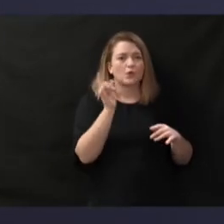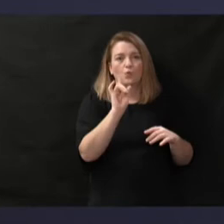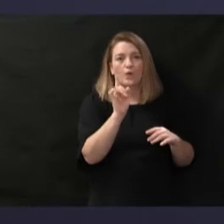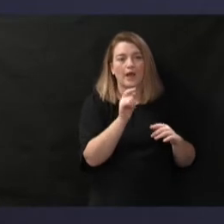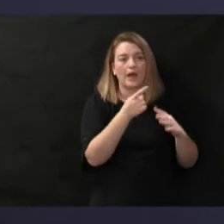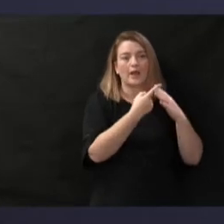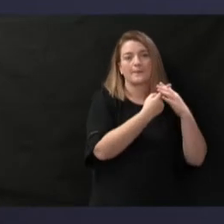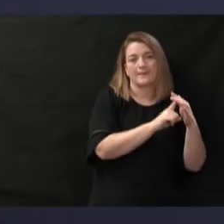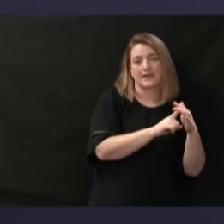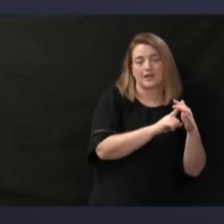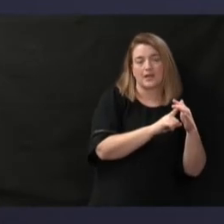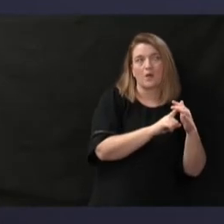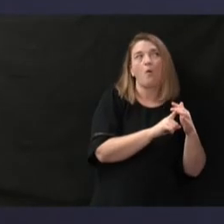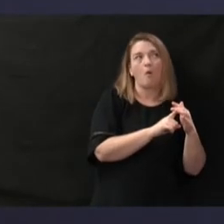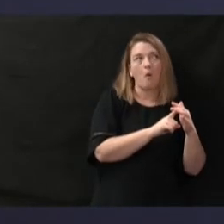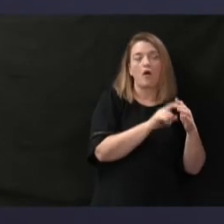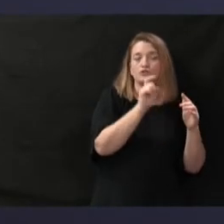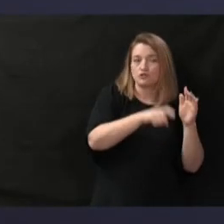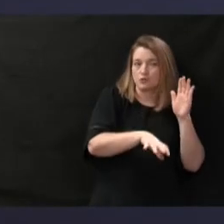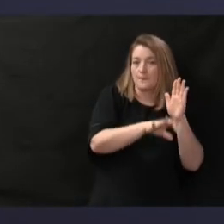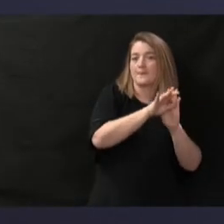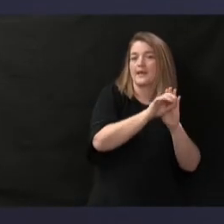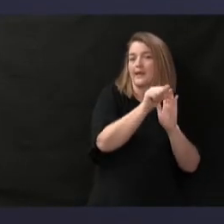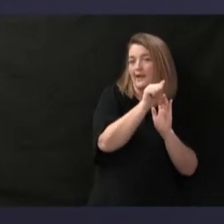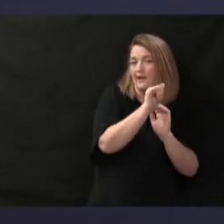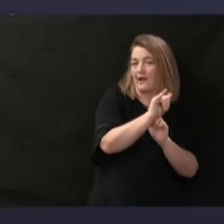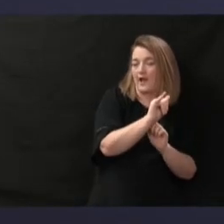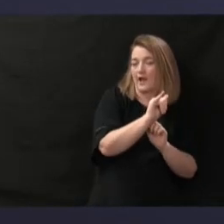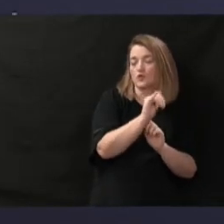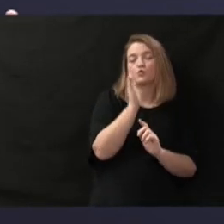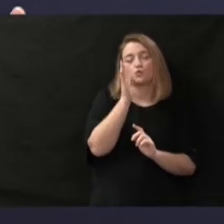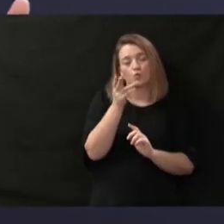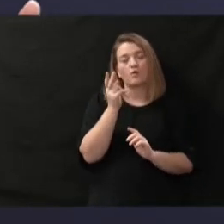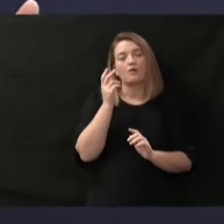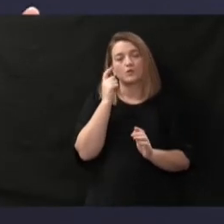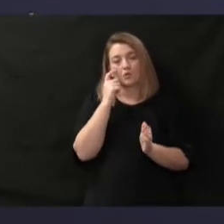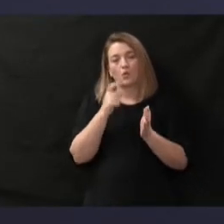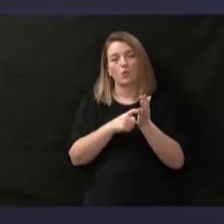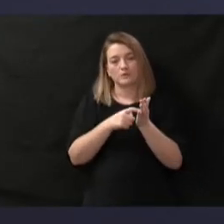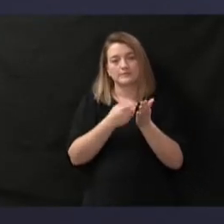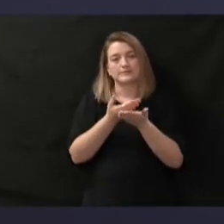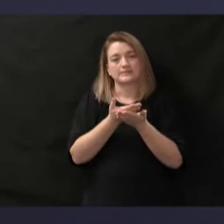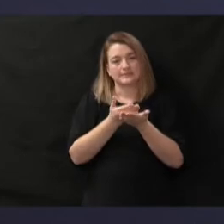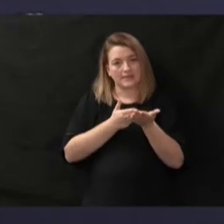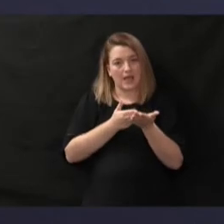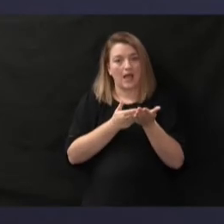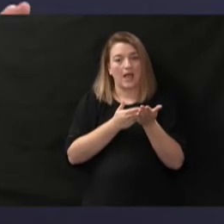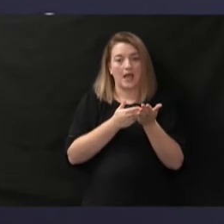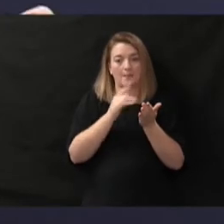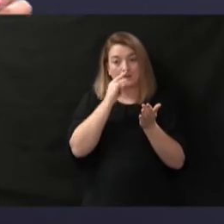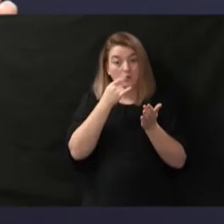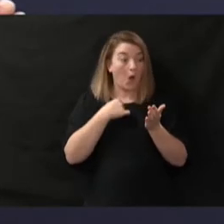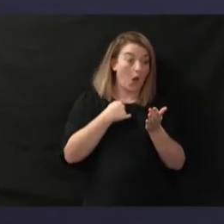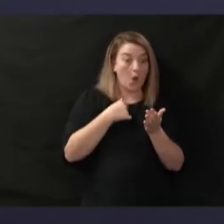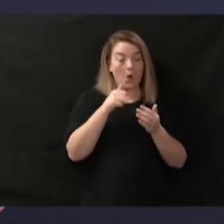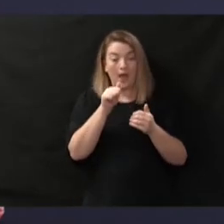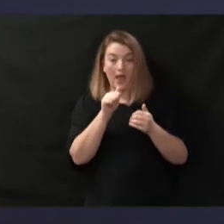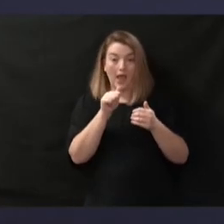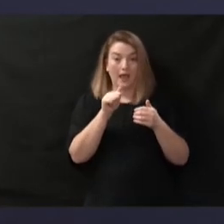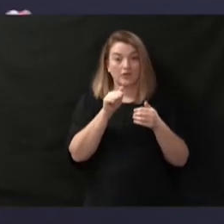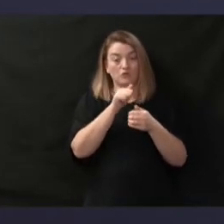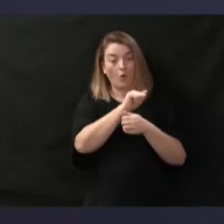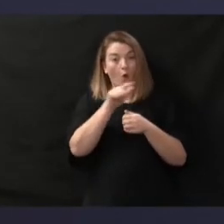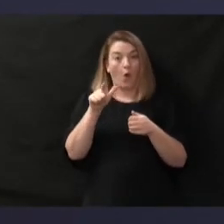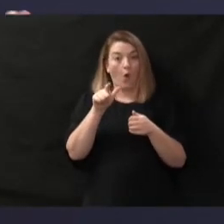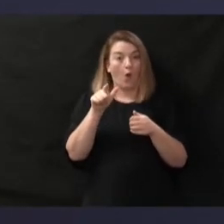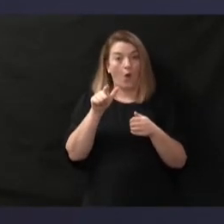I would, because there are kids that are going to say, oh, here are all the spellings for A, E-I-G-E-H, A-Y-A-I,